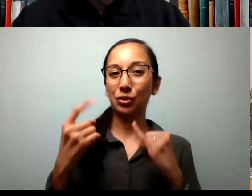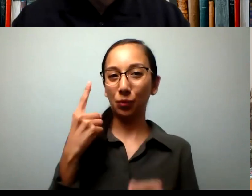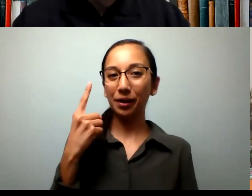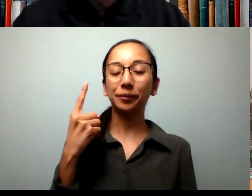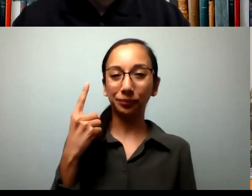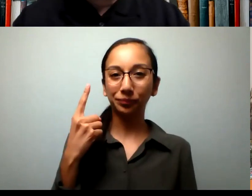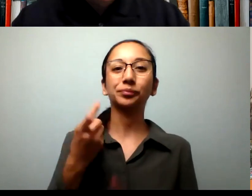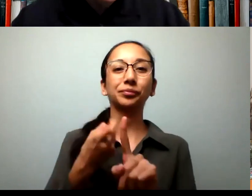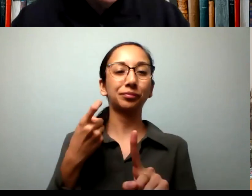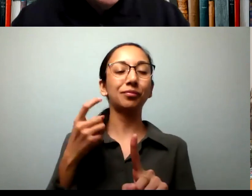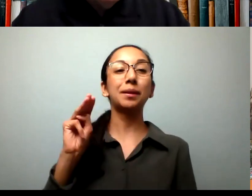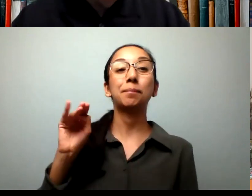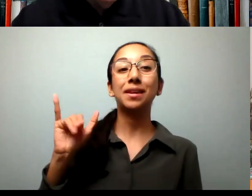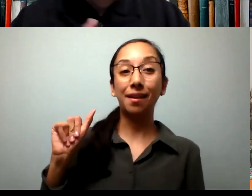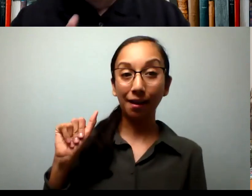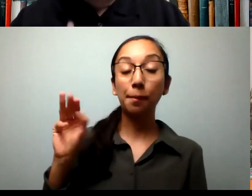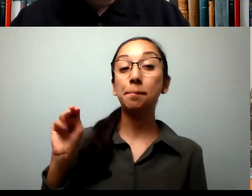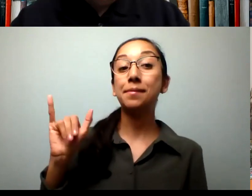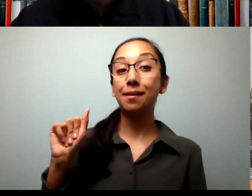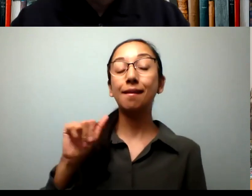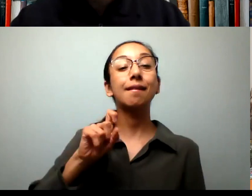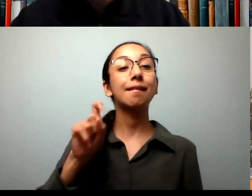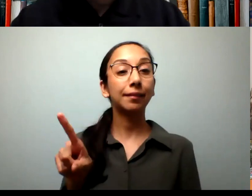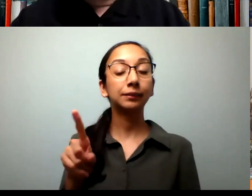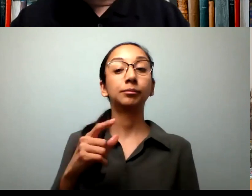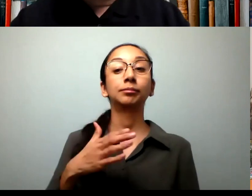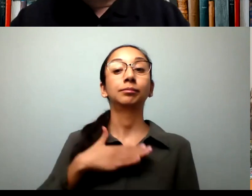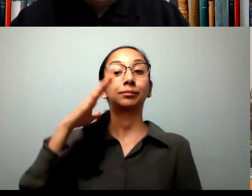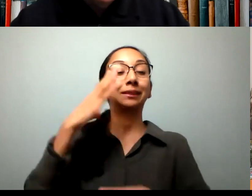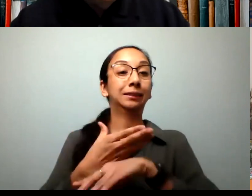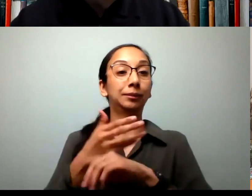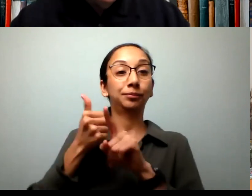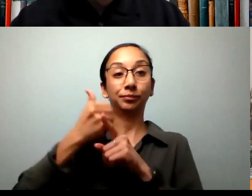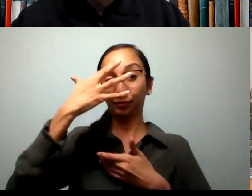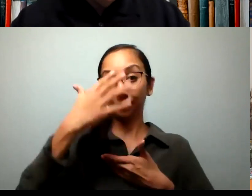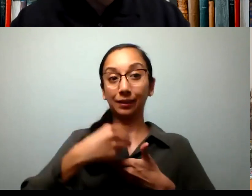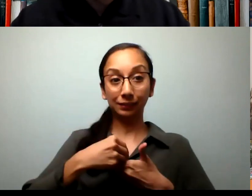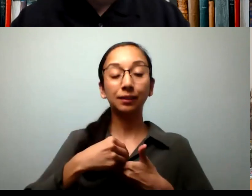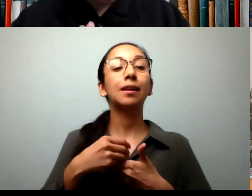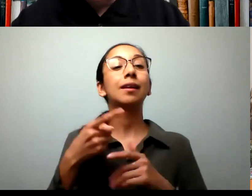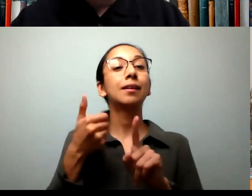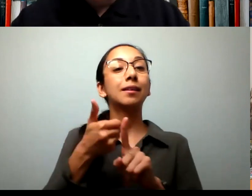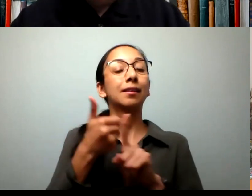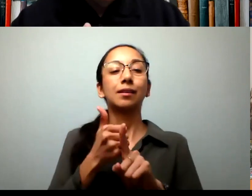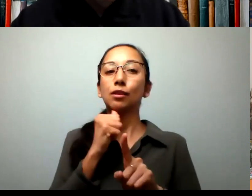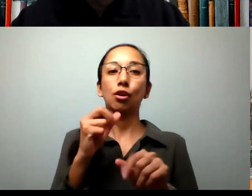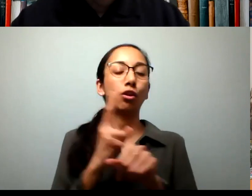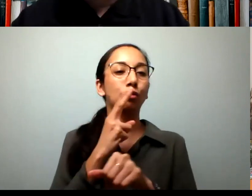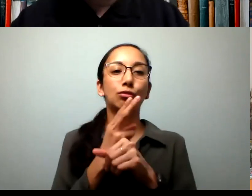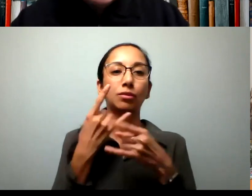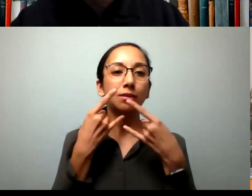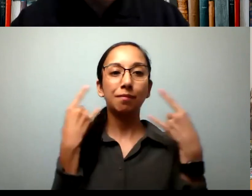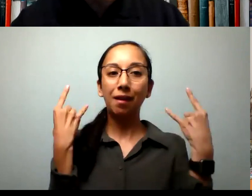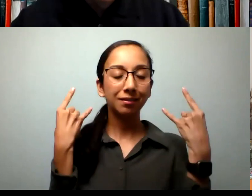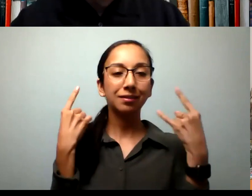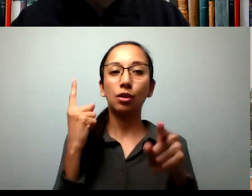last one from Mia. Mia says that her son, who's autistic, doesn't wear the masks